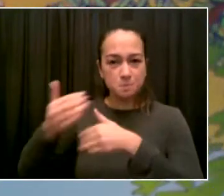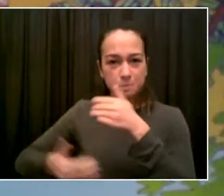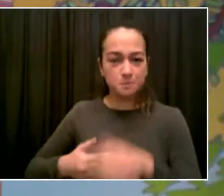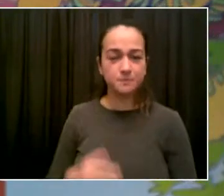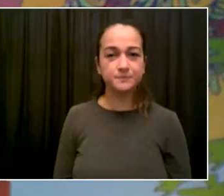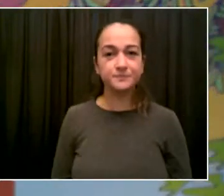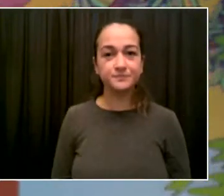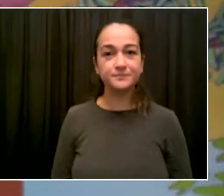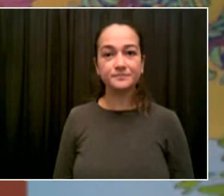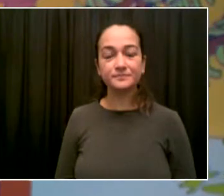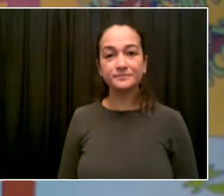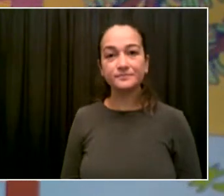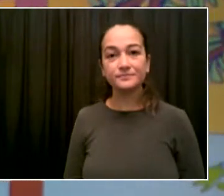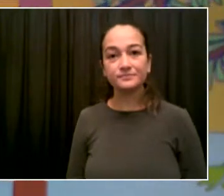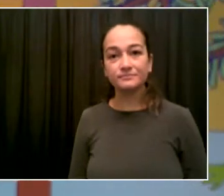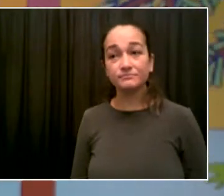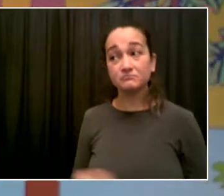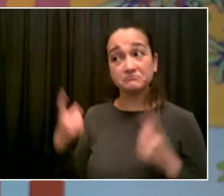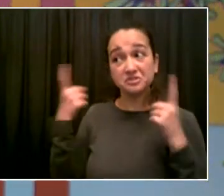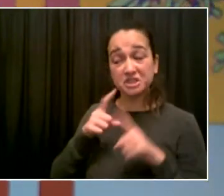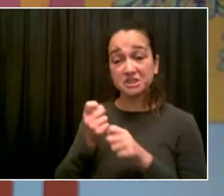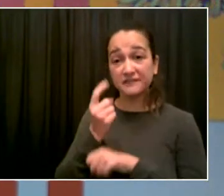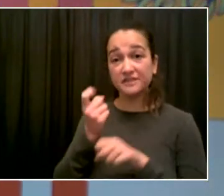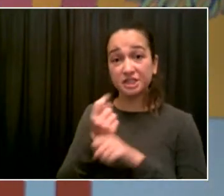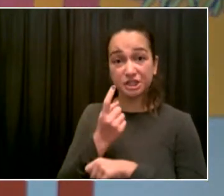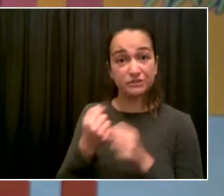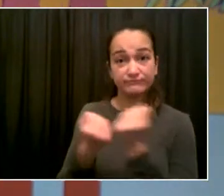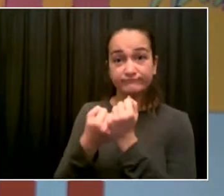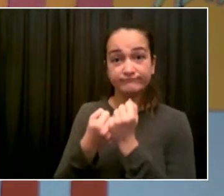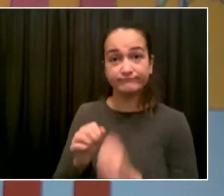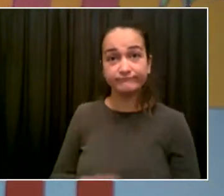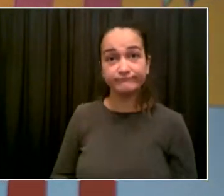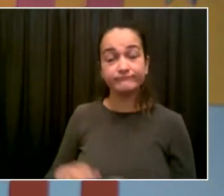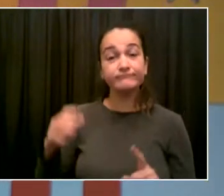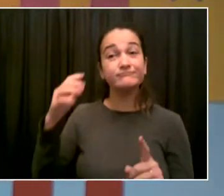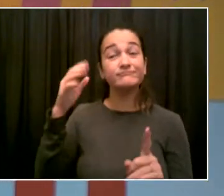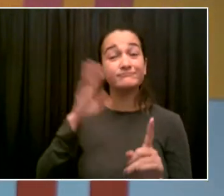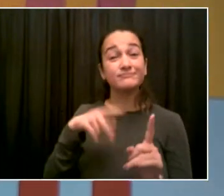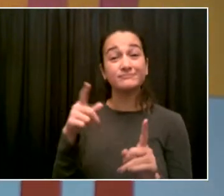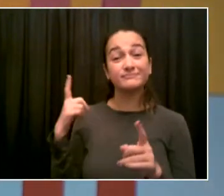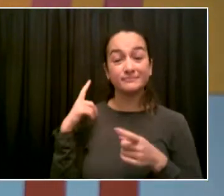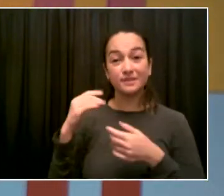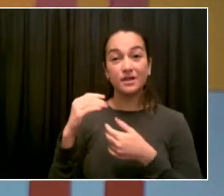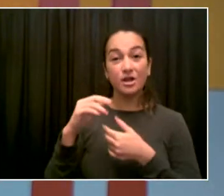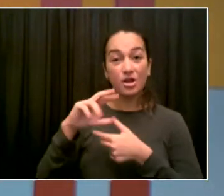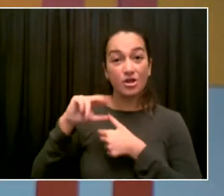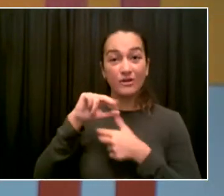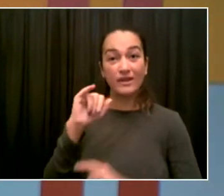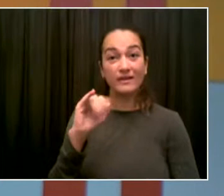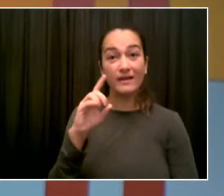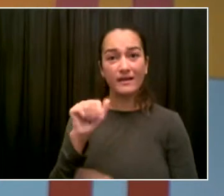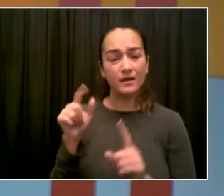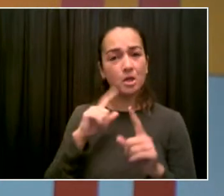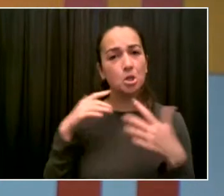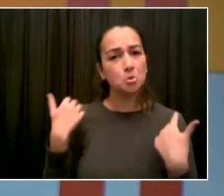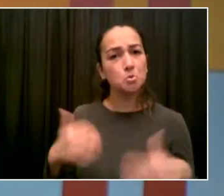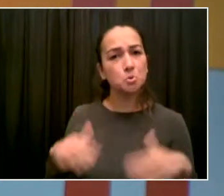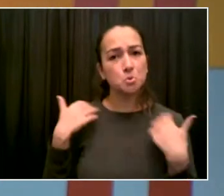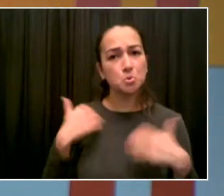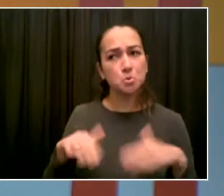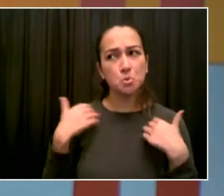are in stronger fiscal and other situations, back on our feet, I agree with the borough president. That's an important direction. We'll have more to say on